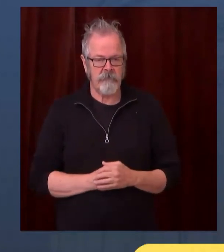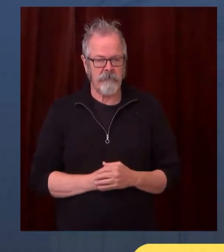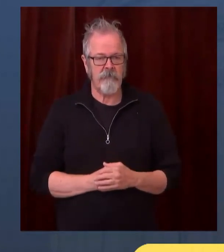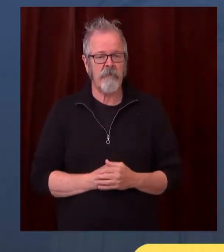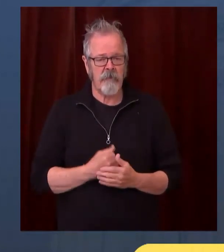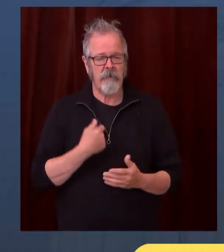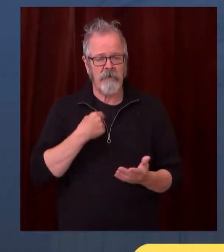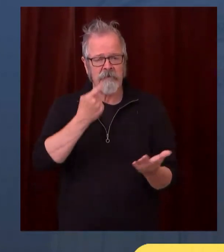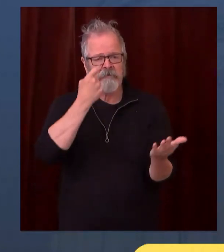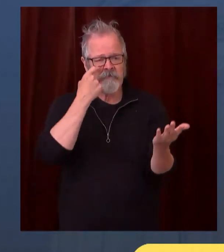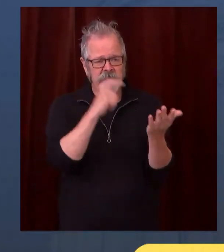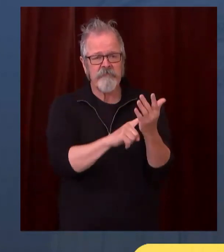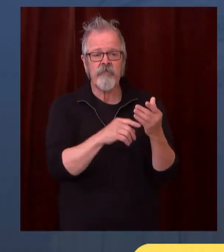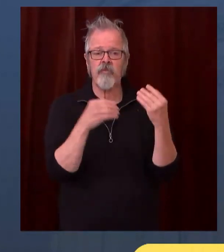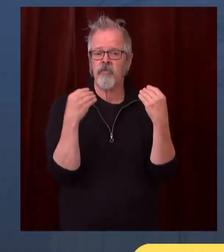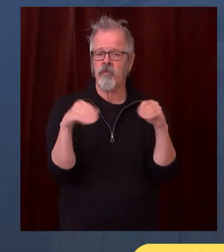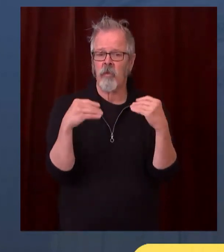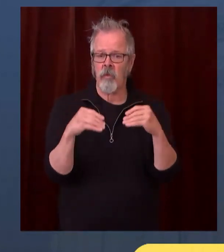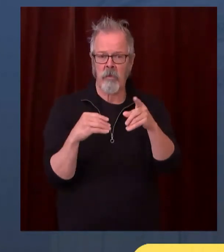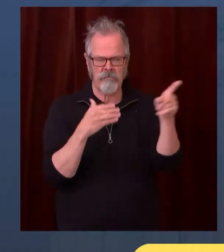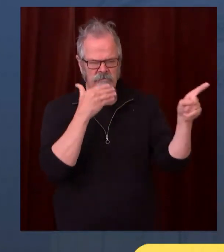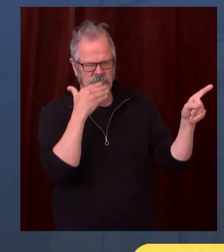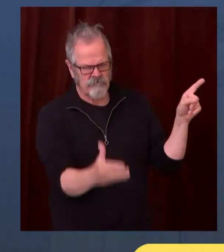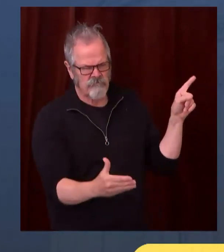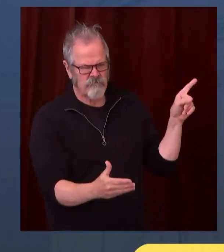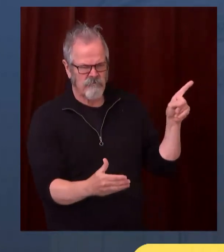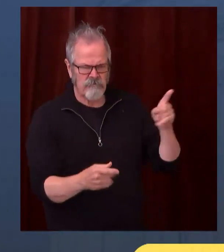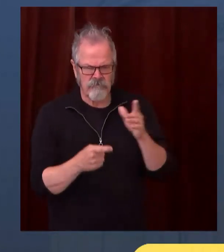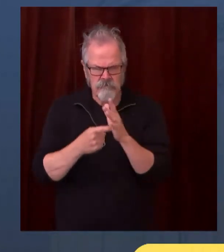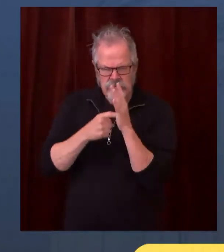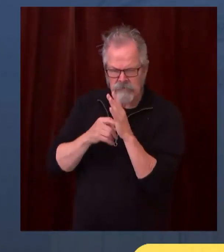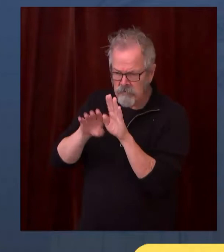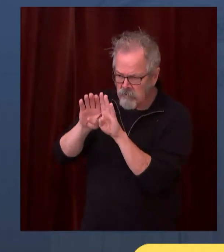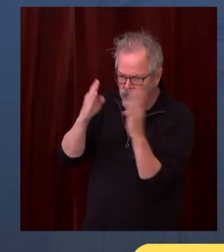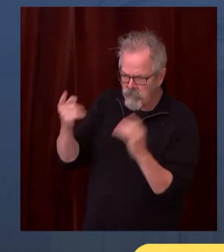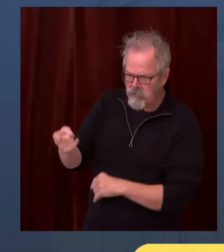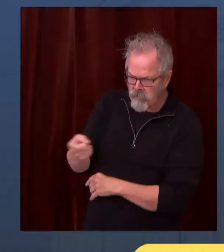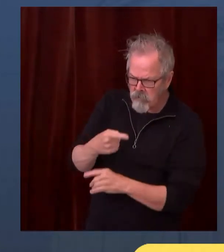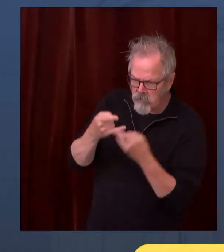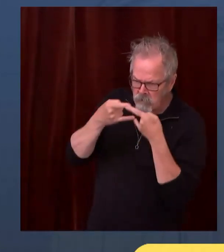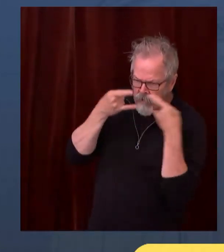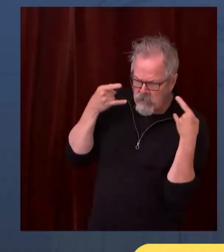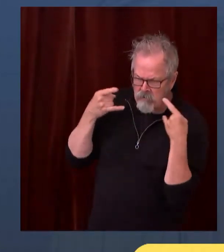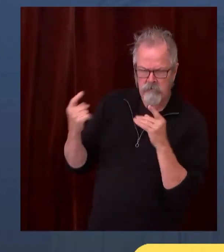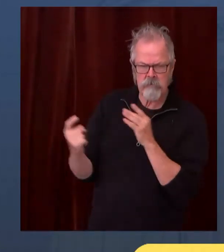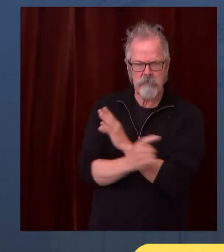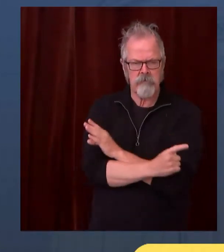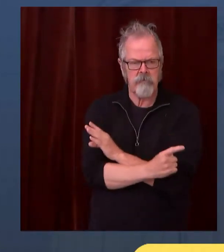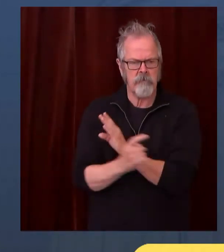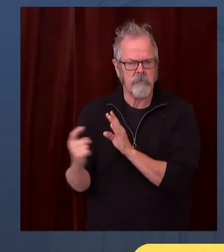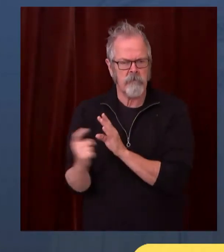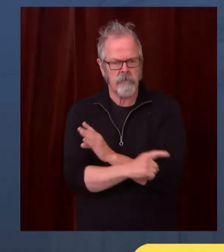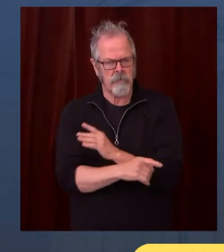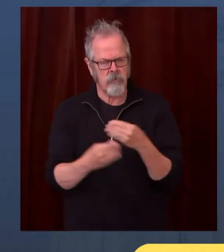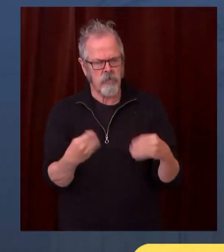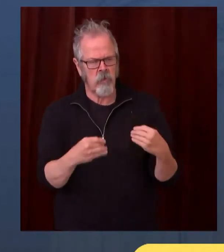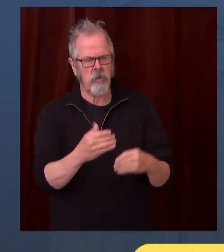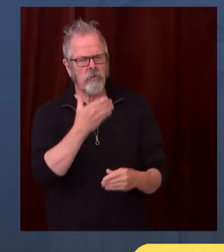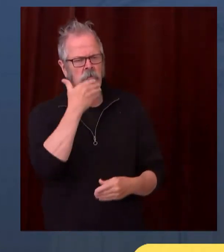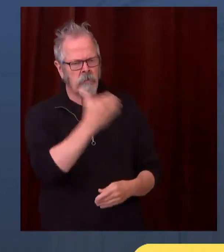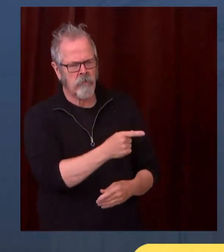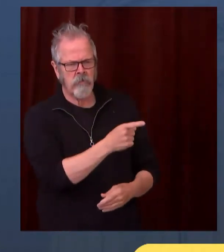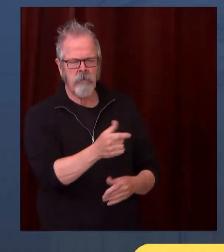it in our social settings as well to avoid being too close to people indoors, particularly too long, or